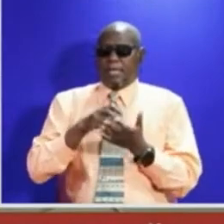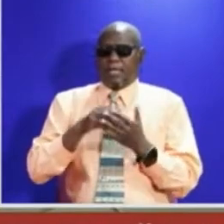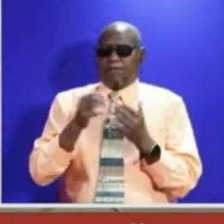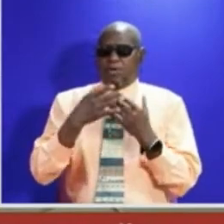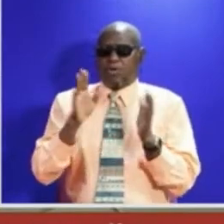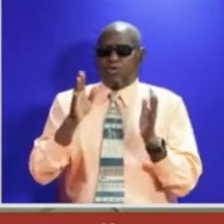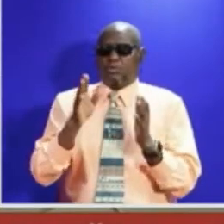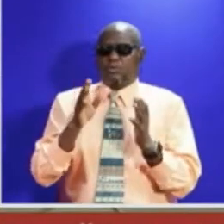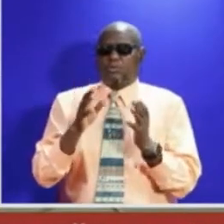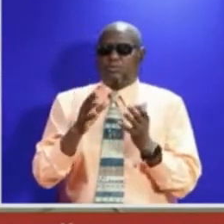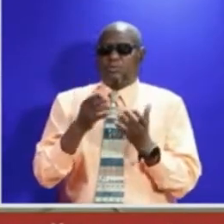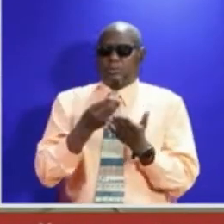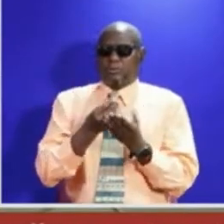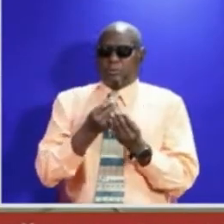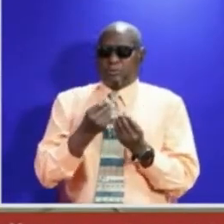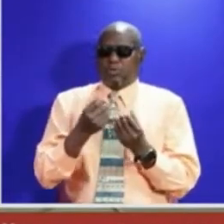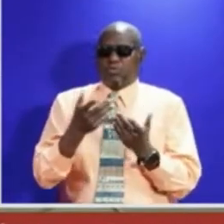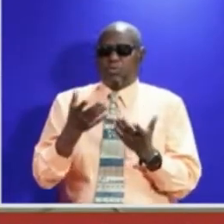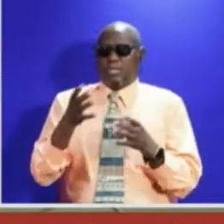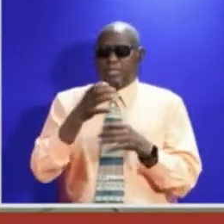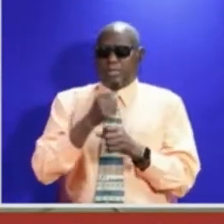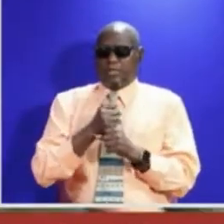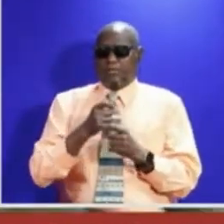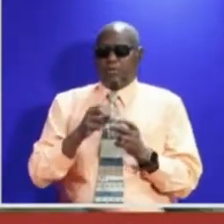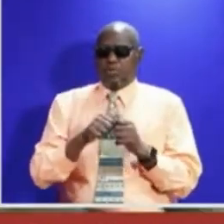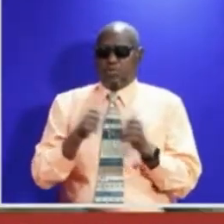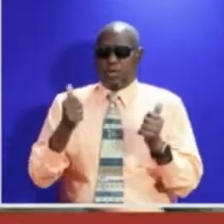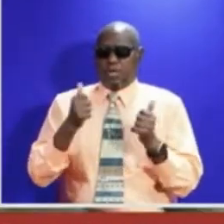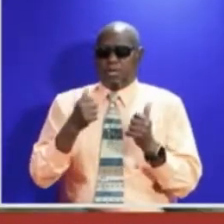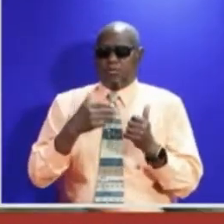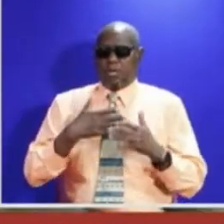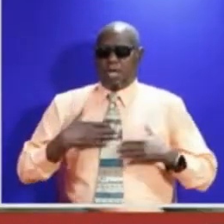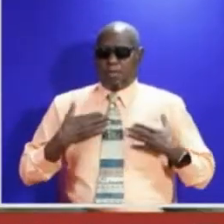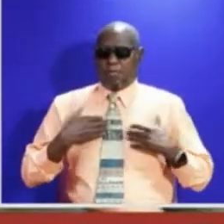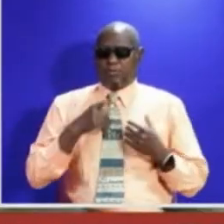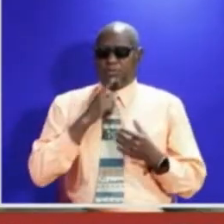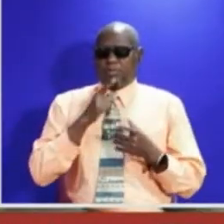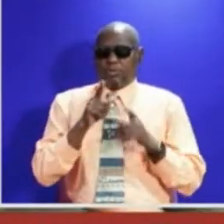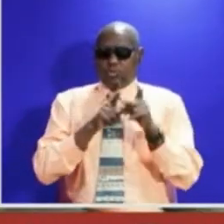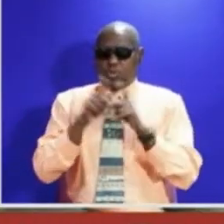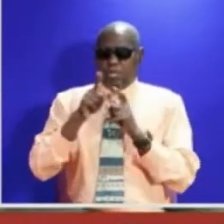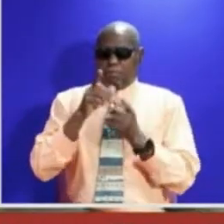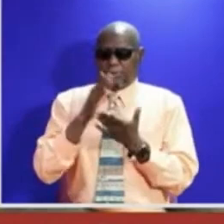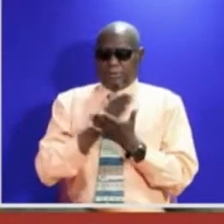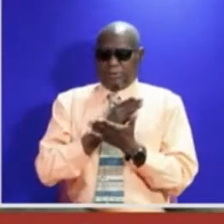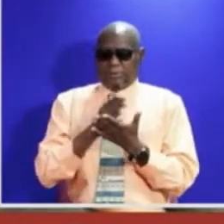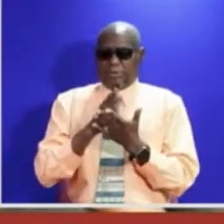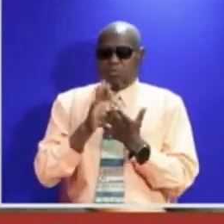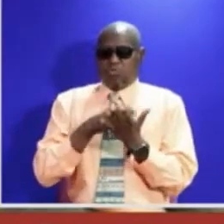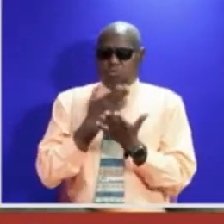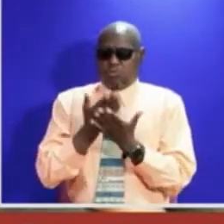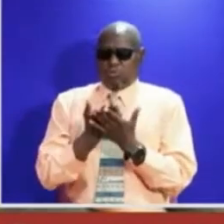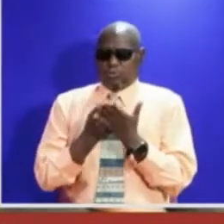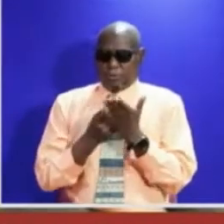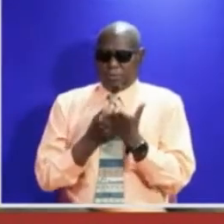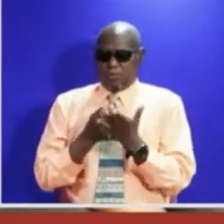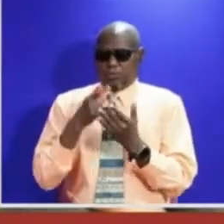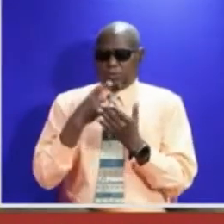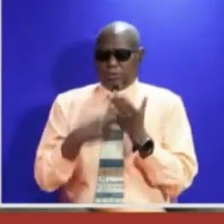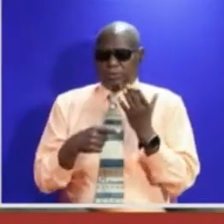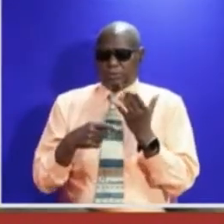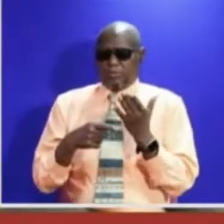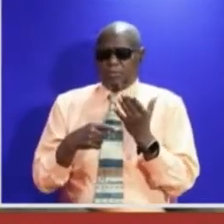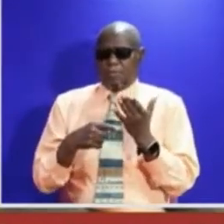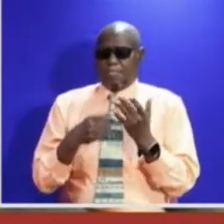candid discussions which were received very well, and we're very happy to say. On the tourism sector, their proposal was there's